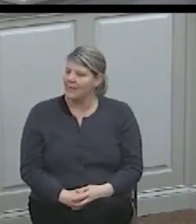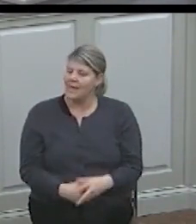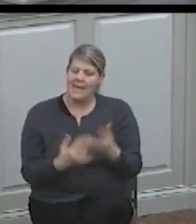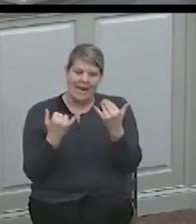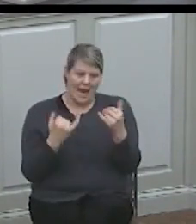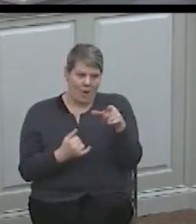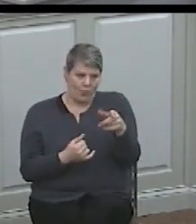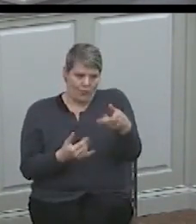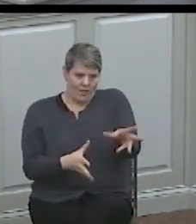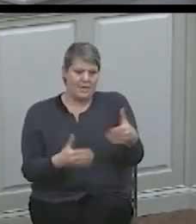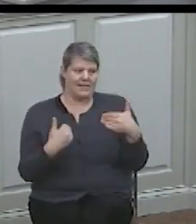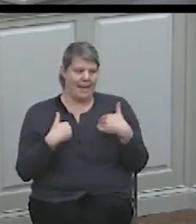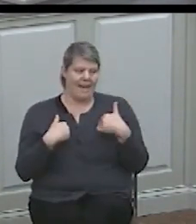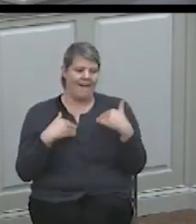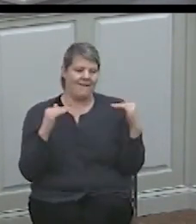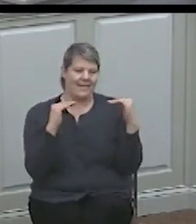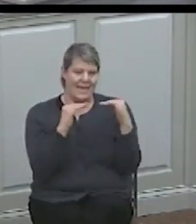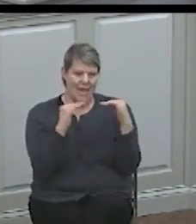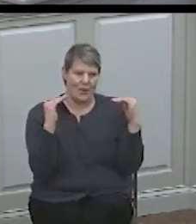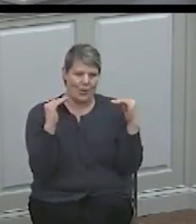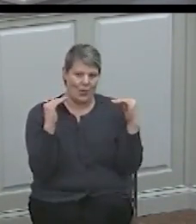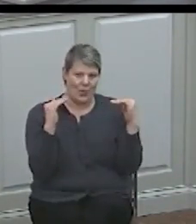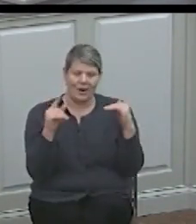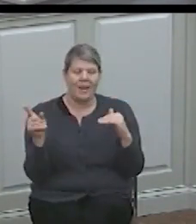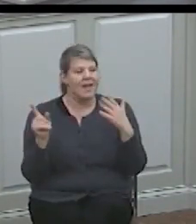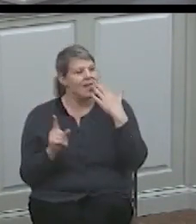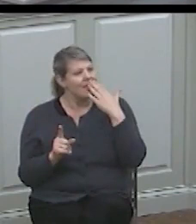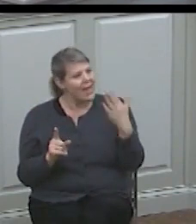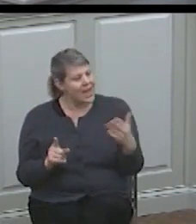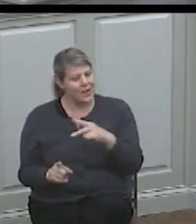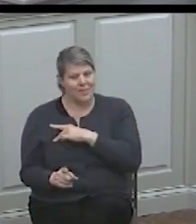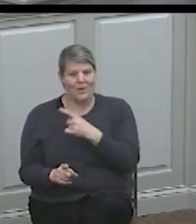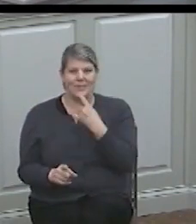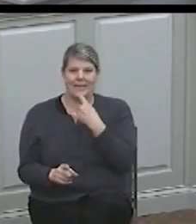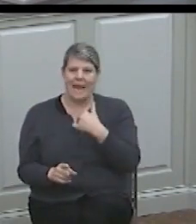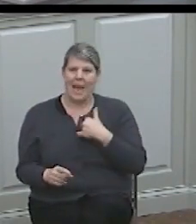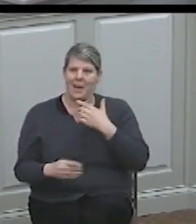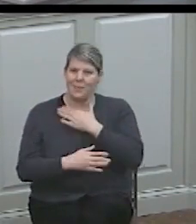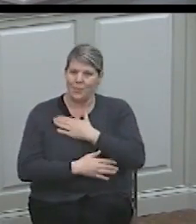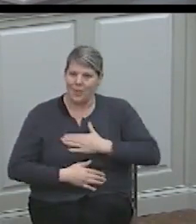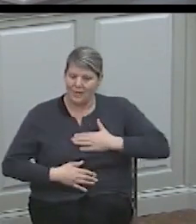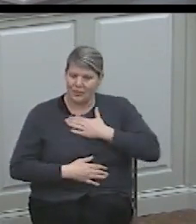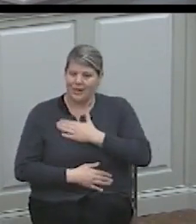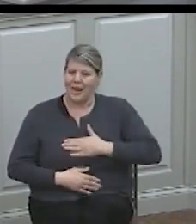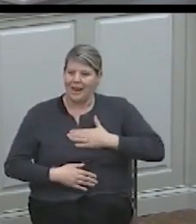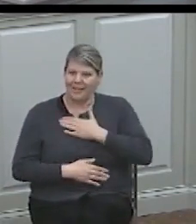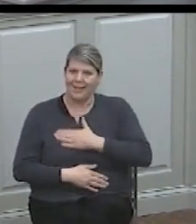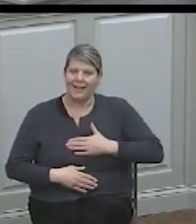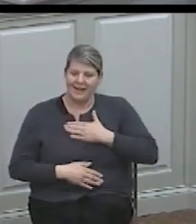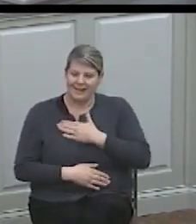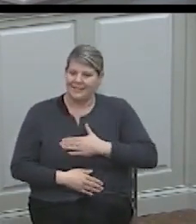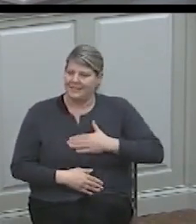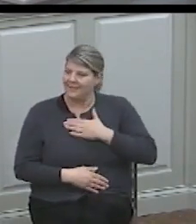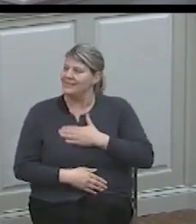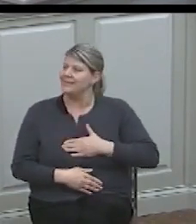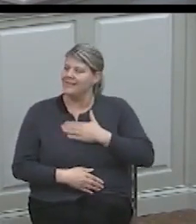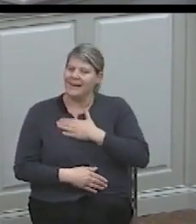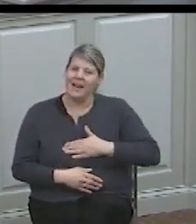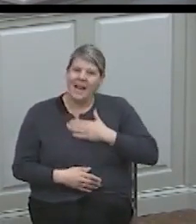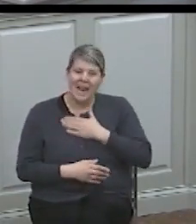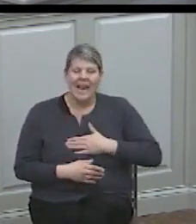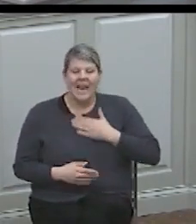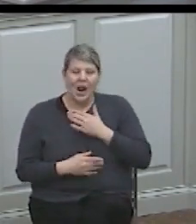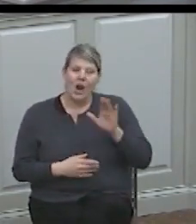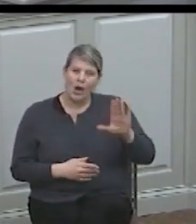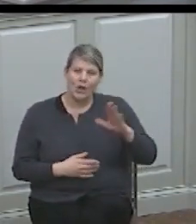very much. Thank you very much. I appreciate this. It's quite sparse compared to hers. Yes, it is.